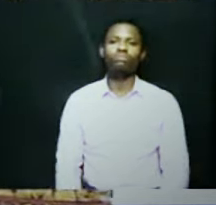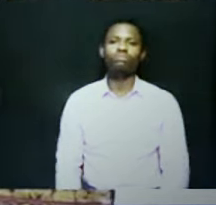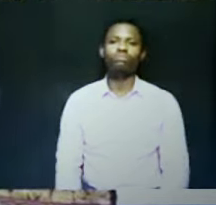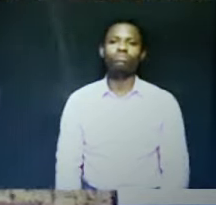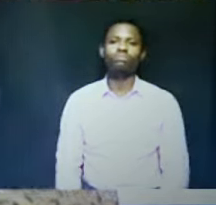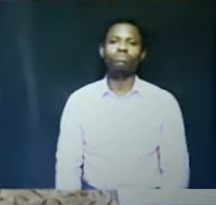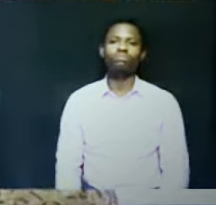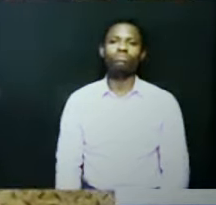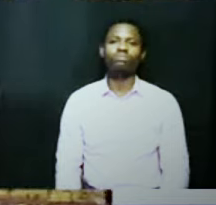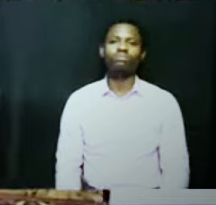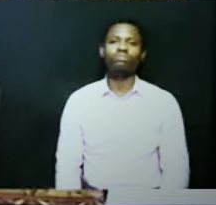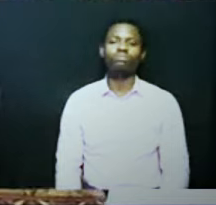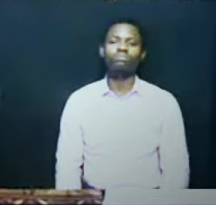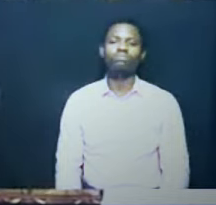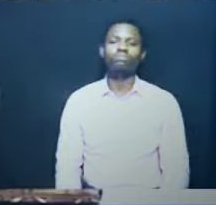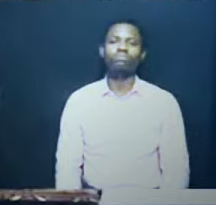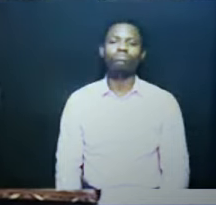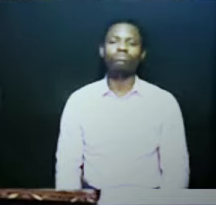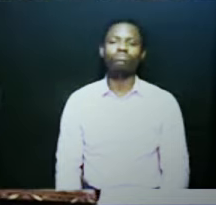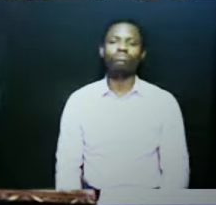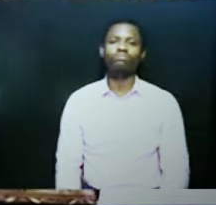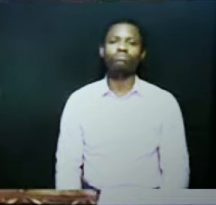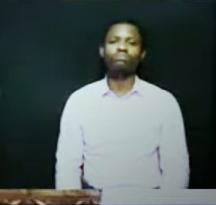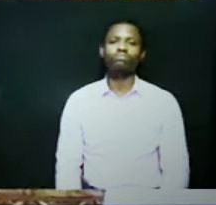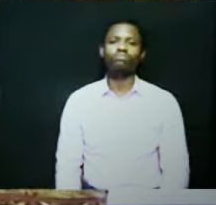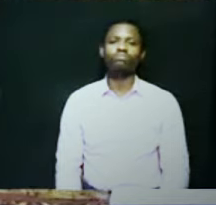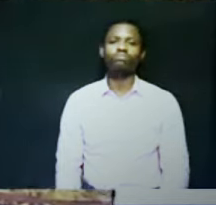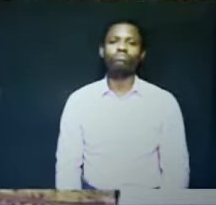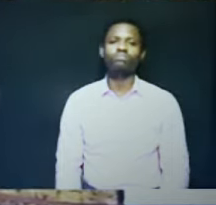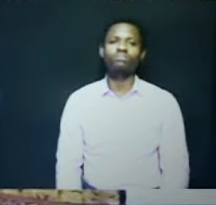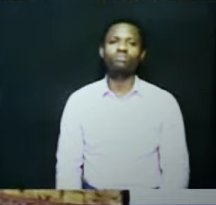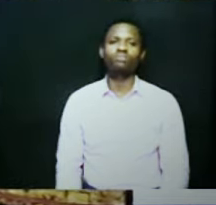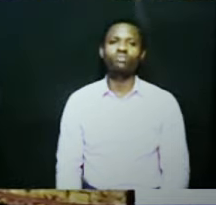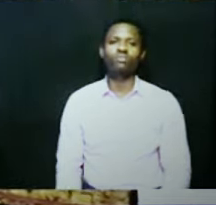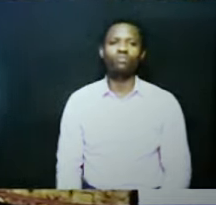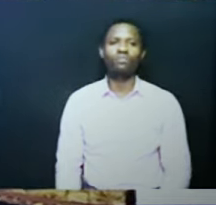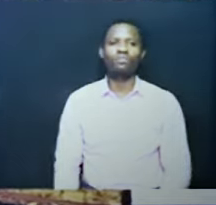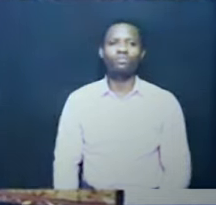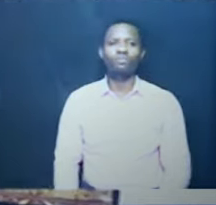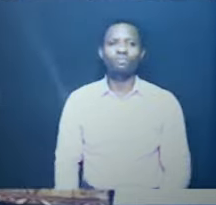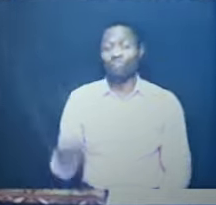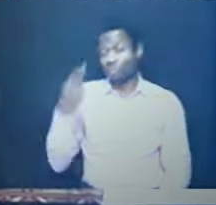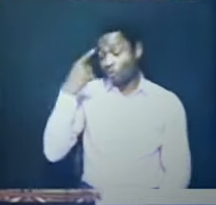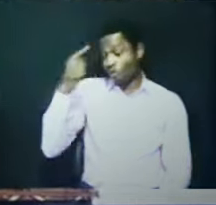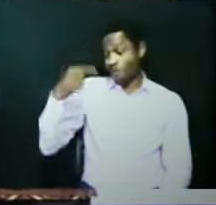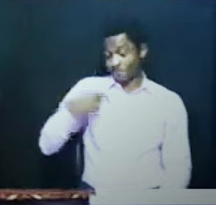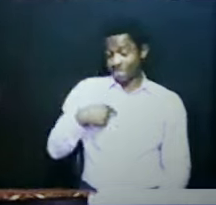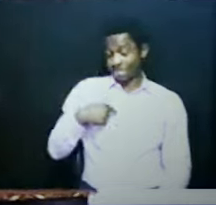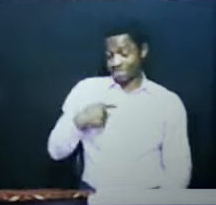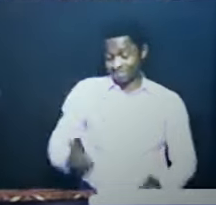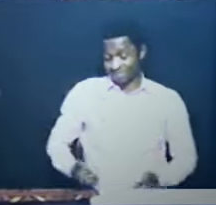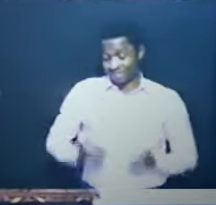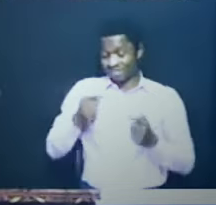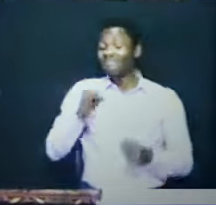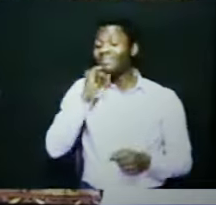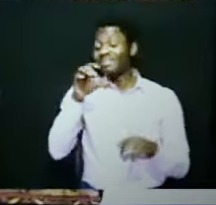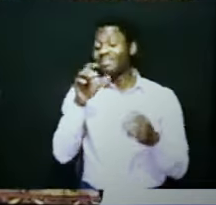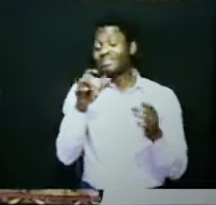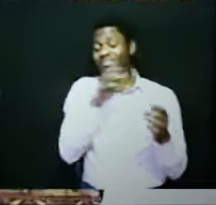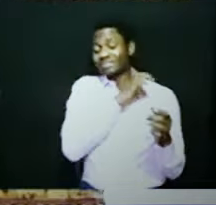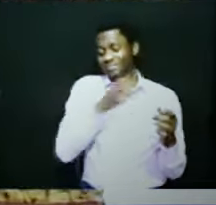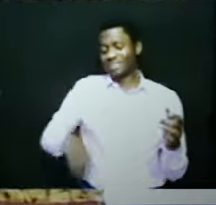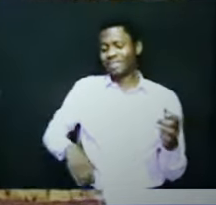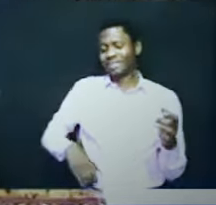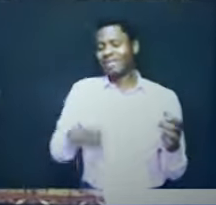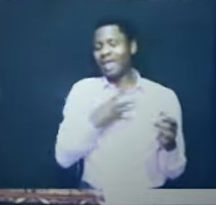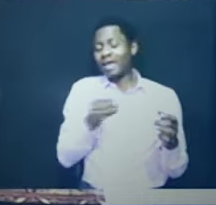na bekam for Christo minipedium? For me, to live is Christ, and to die is gain.